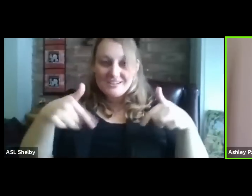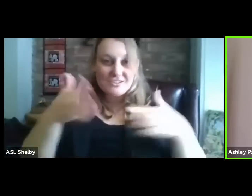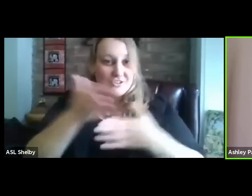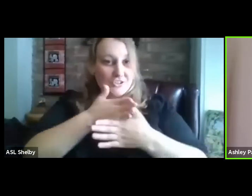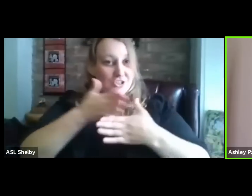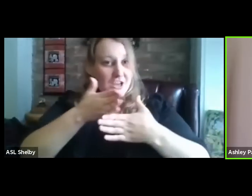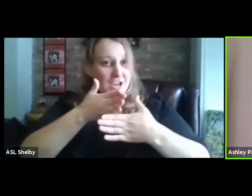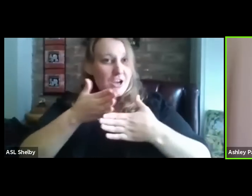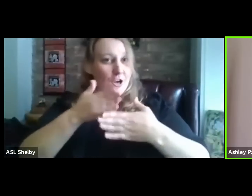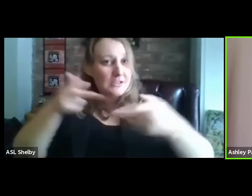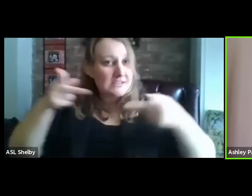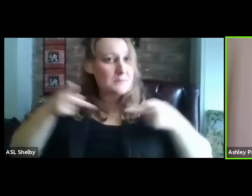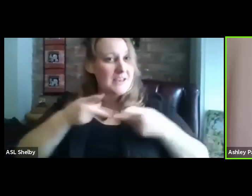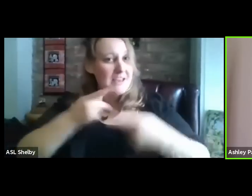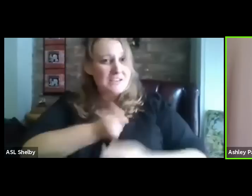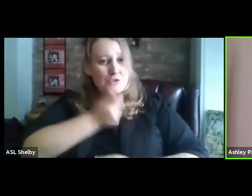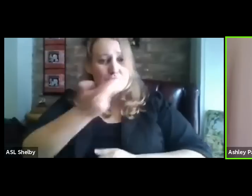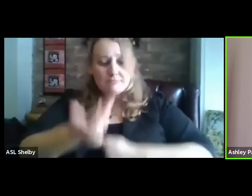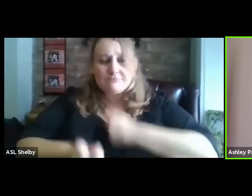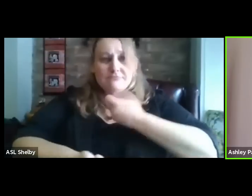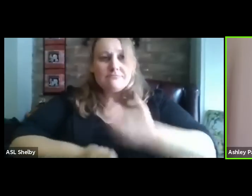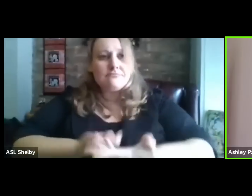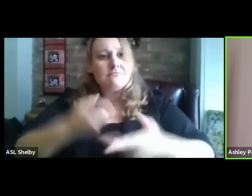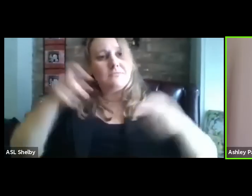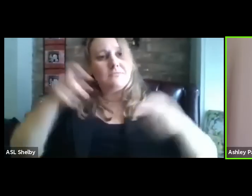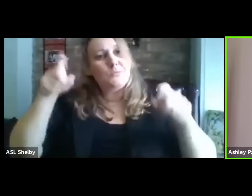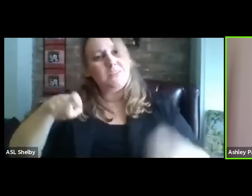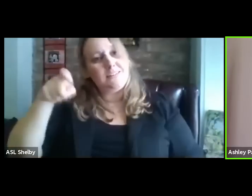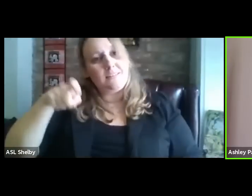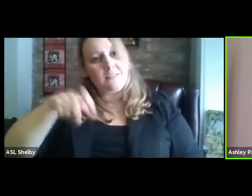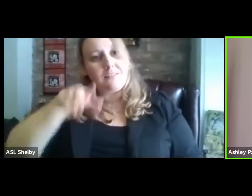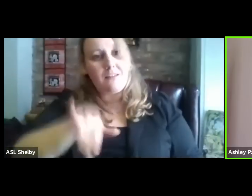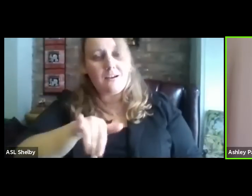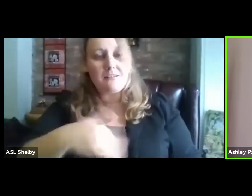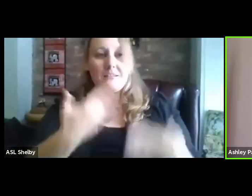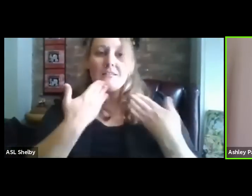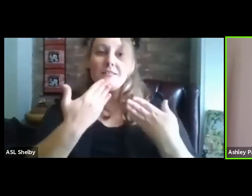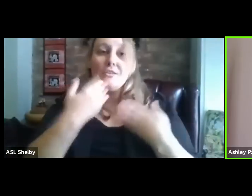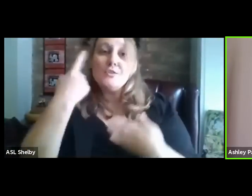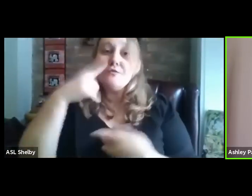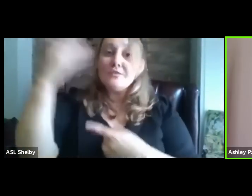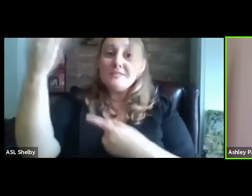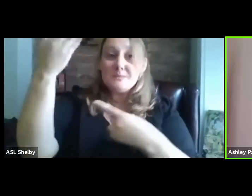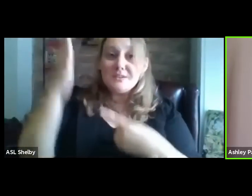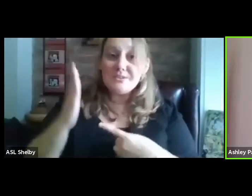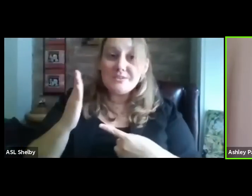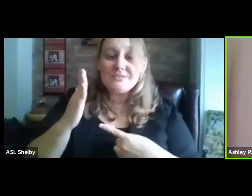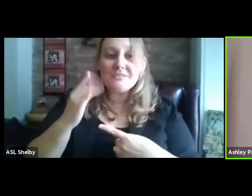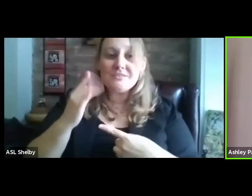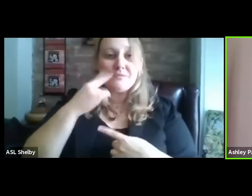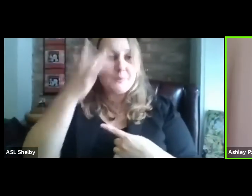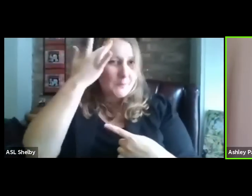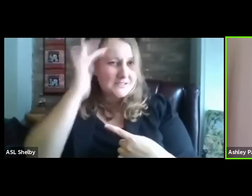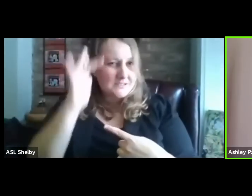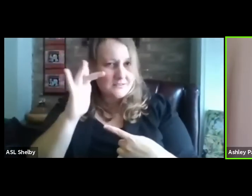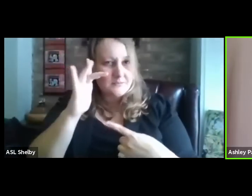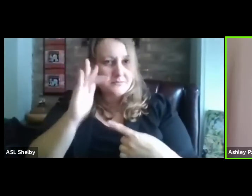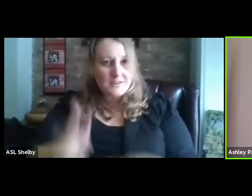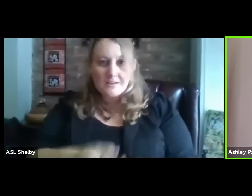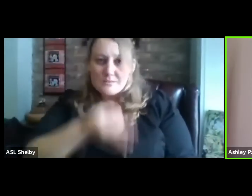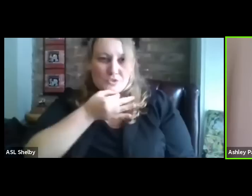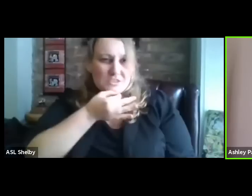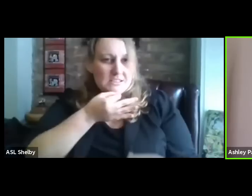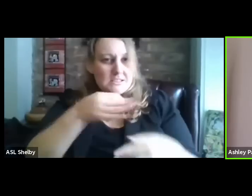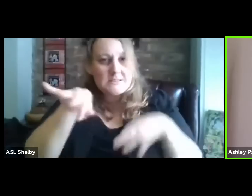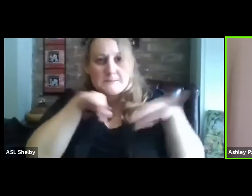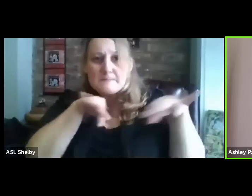needed. Thank you to all of the speakers who have shared their wisdom and expertise. And thank you for the work that you are doing out there